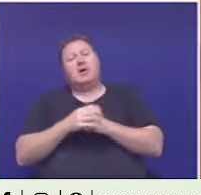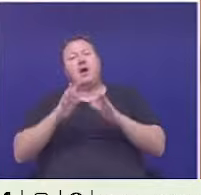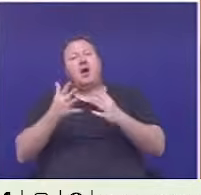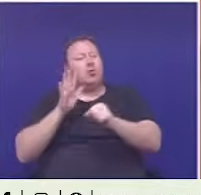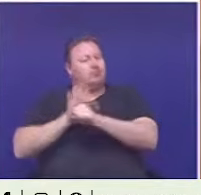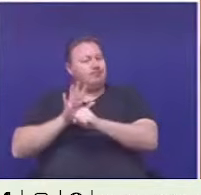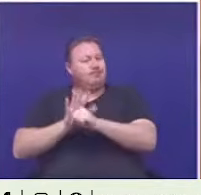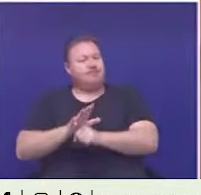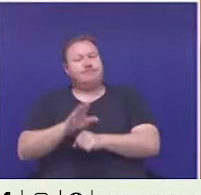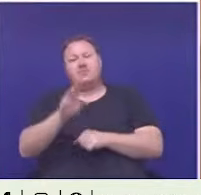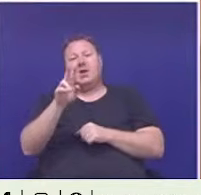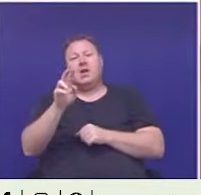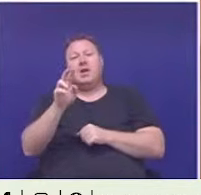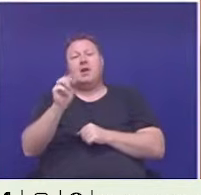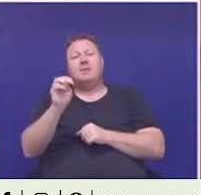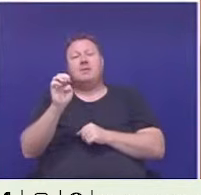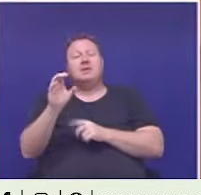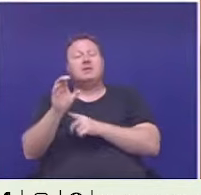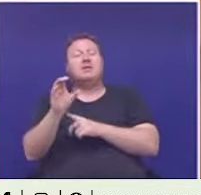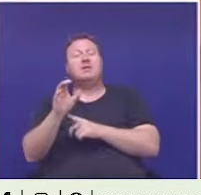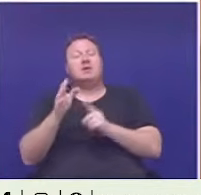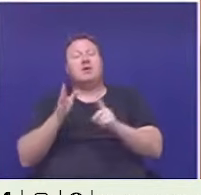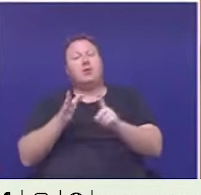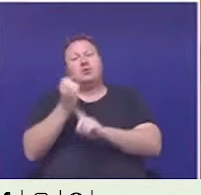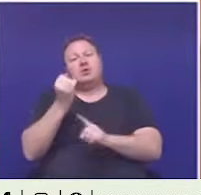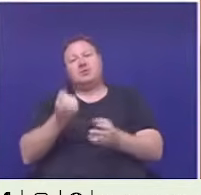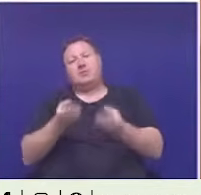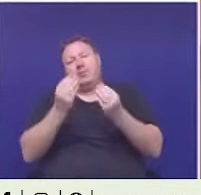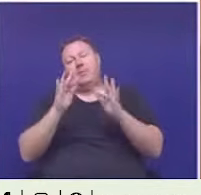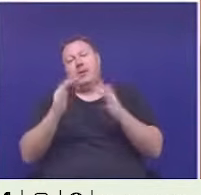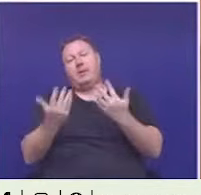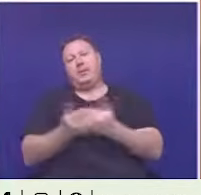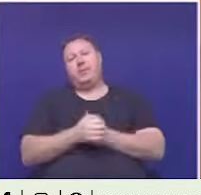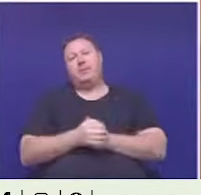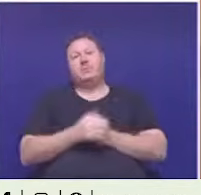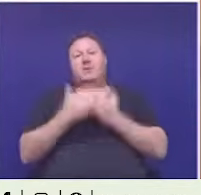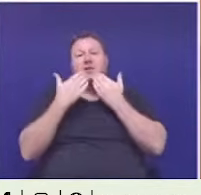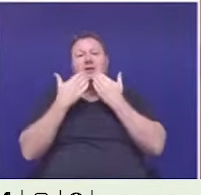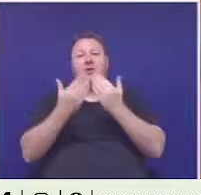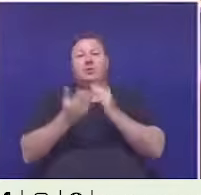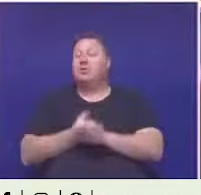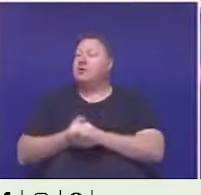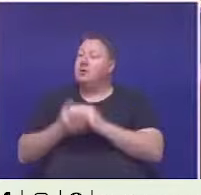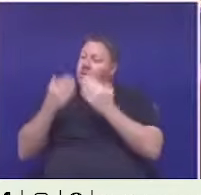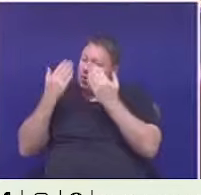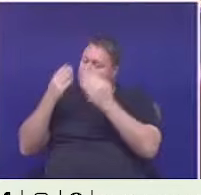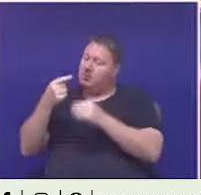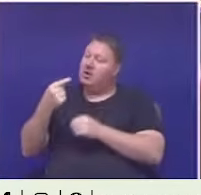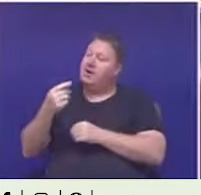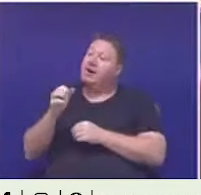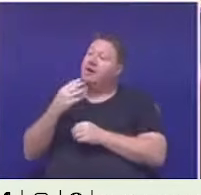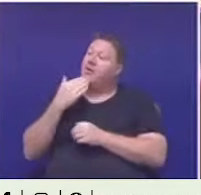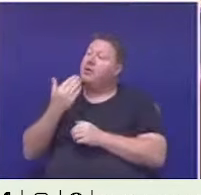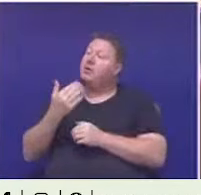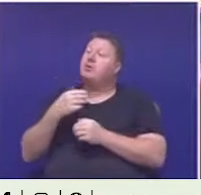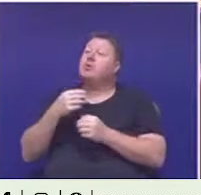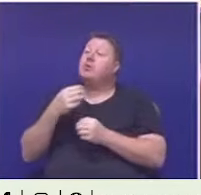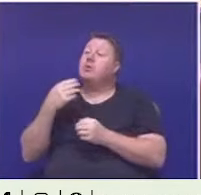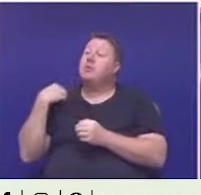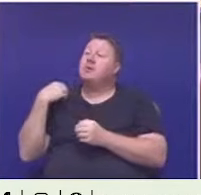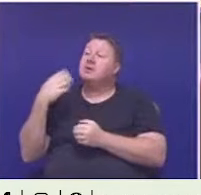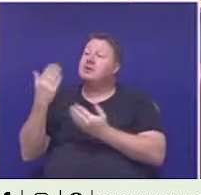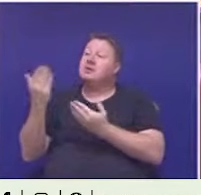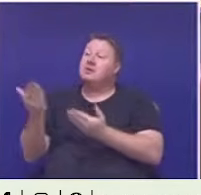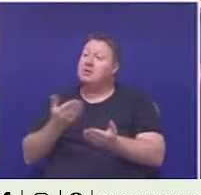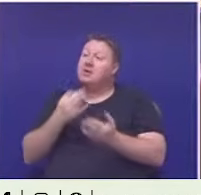the MECs to realize these objectives? Thank you so much. Thank you, Honourable Gericke, and your reply to that, please, Minister. Thank you very